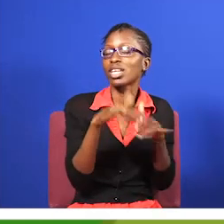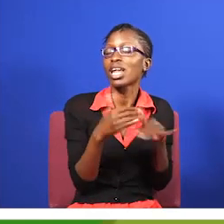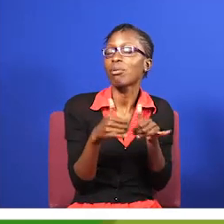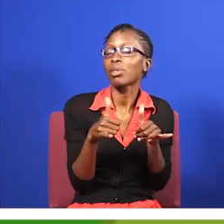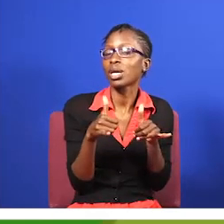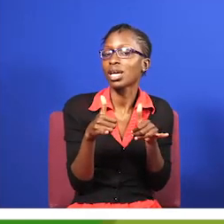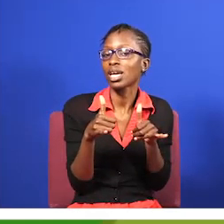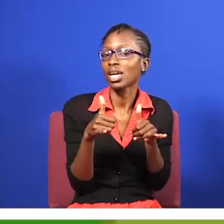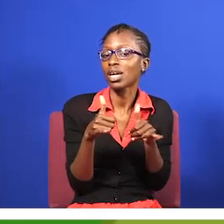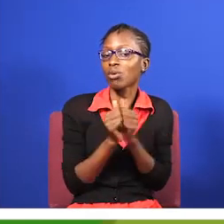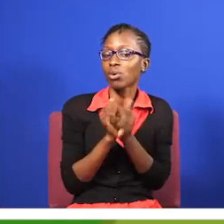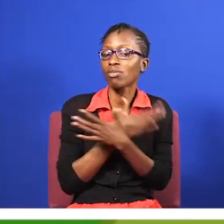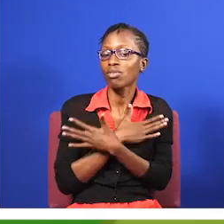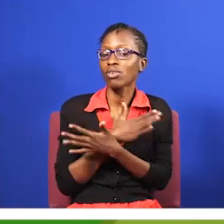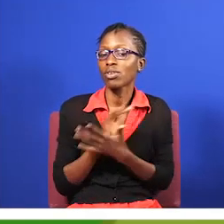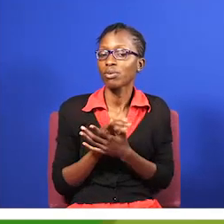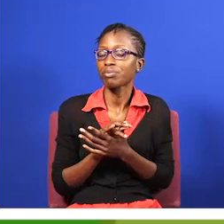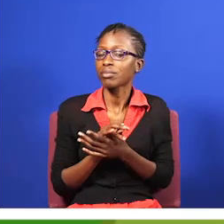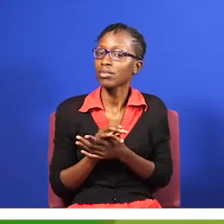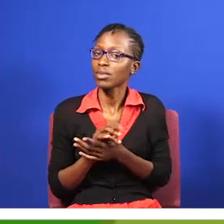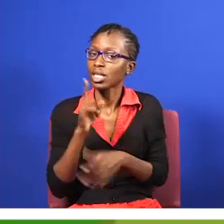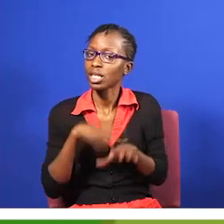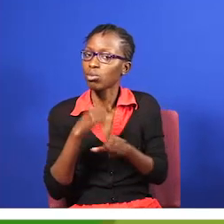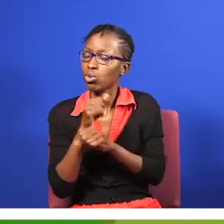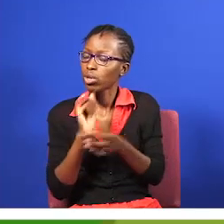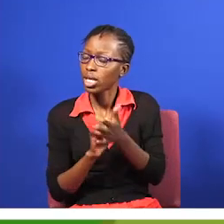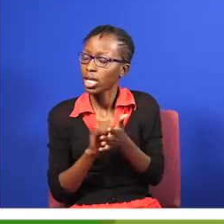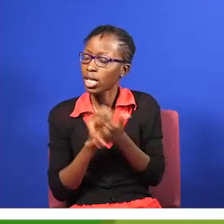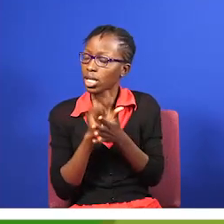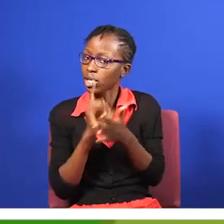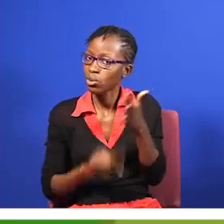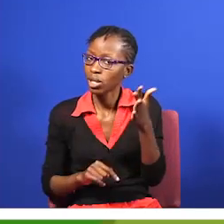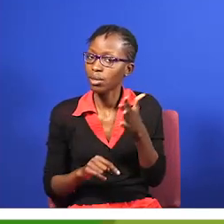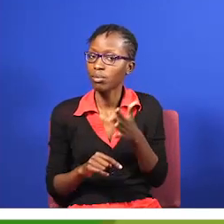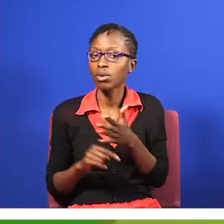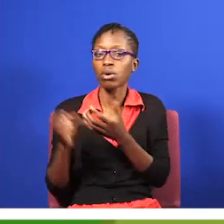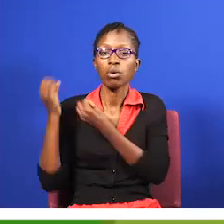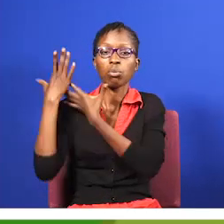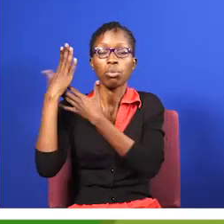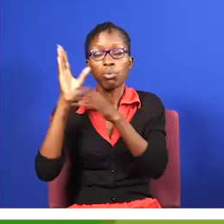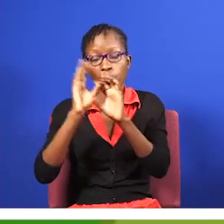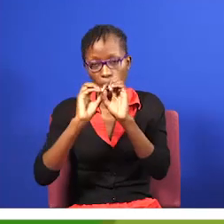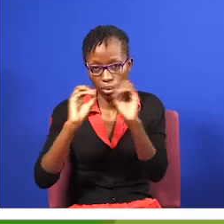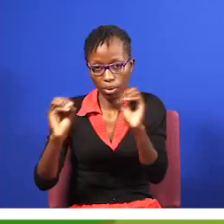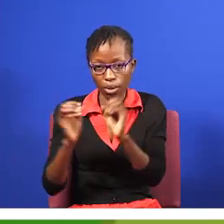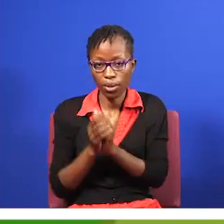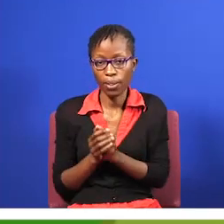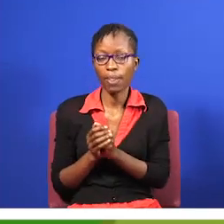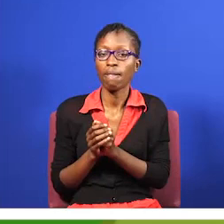the friends. That is what children, what do we call such a thing? That is disobedience.